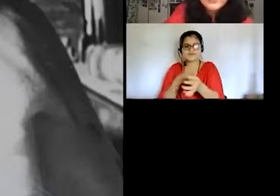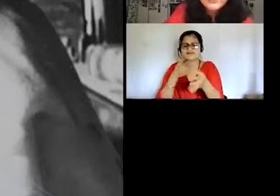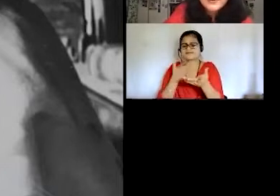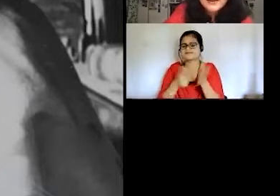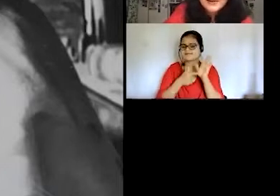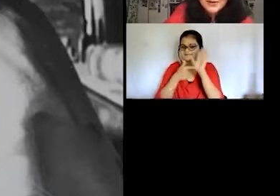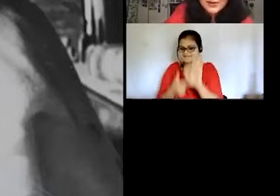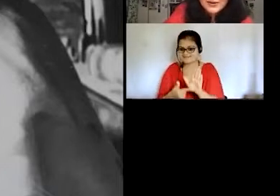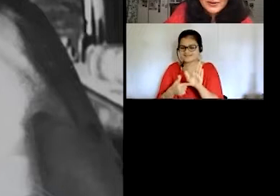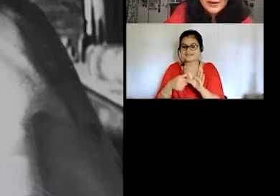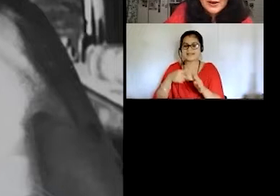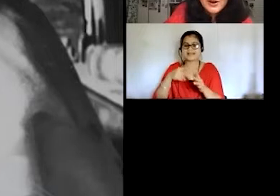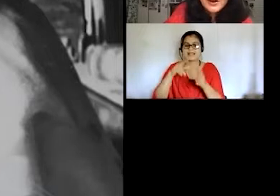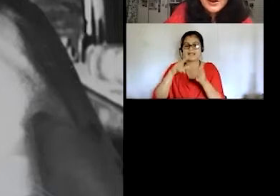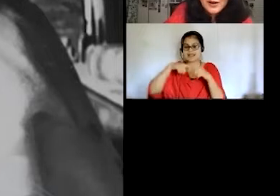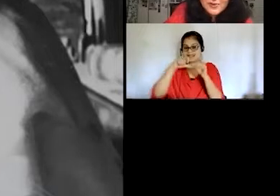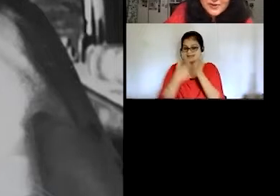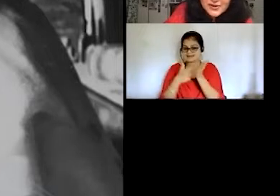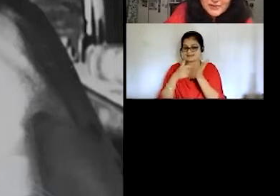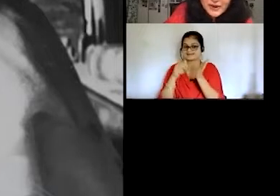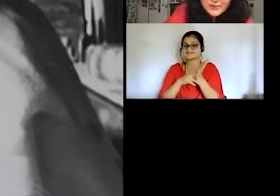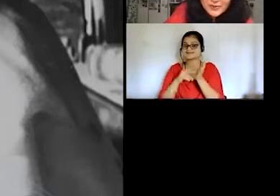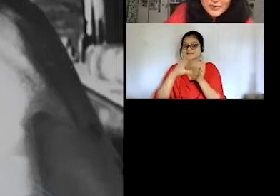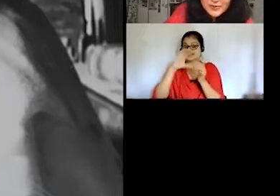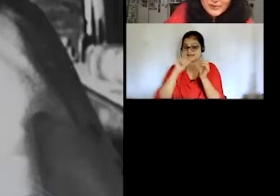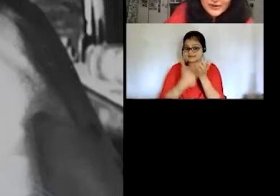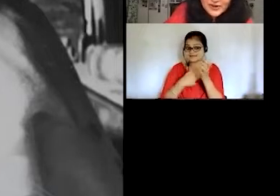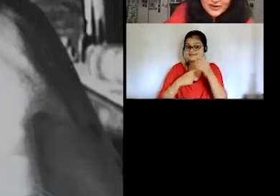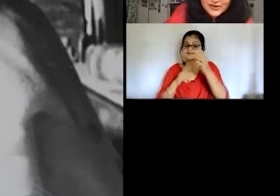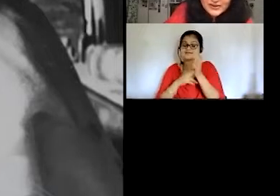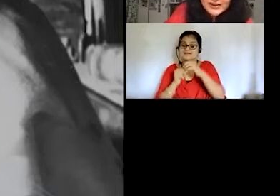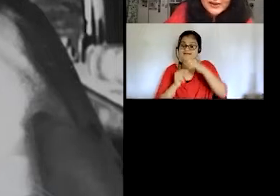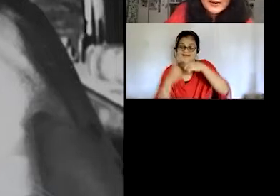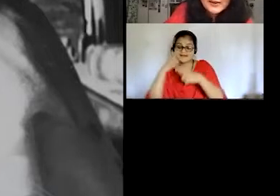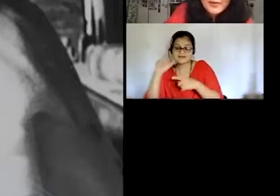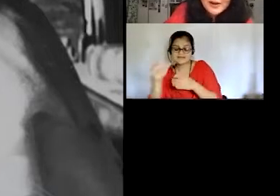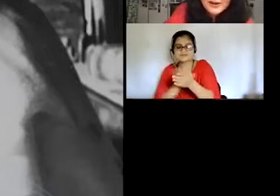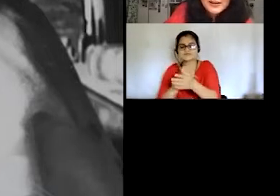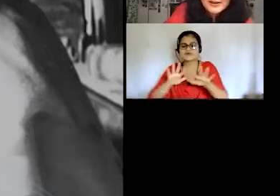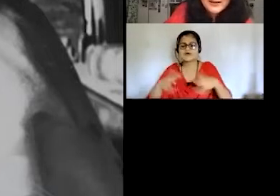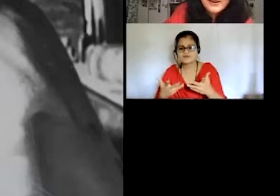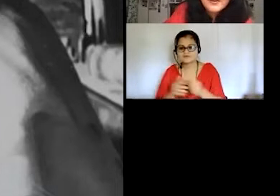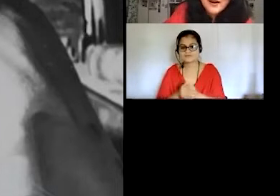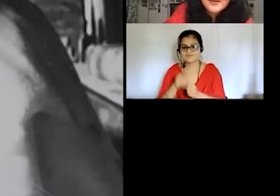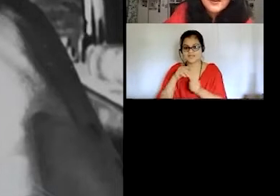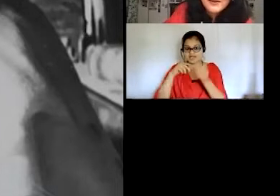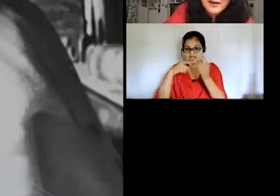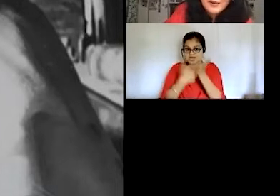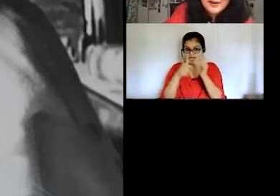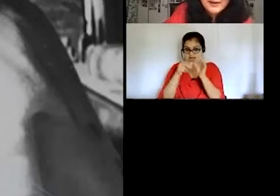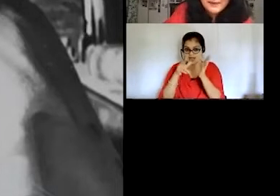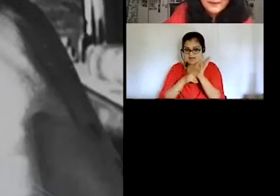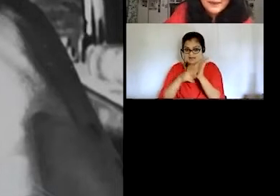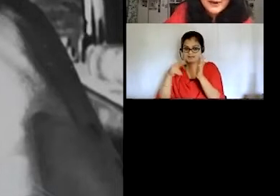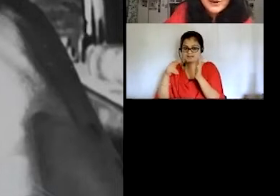the Carnatic tradition. A composition by Muthuswami Dikshitar, Ramakali in Rag